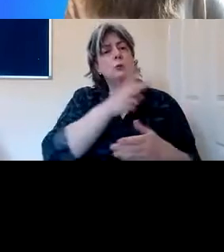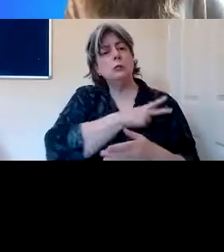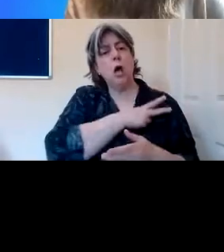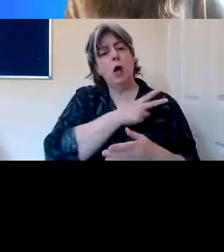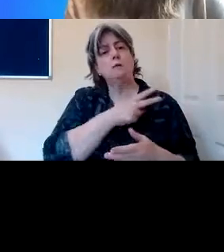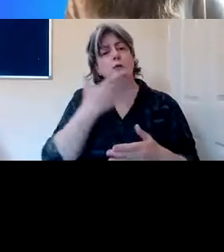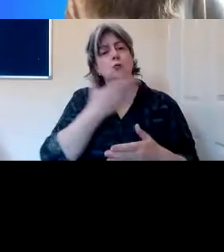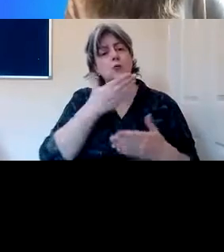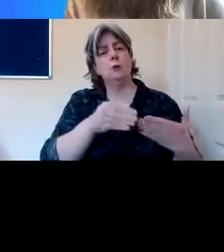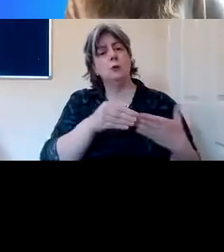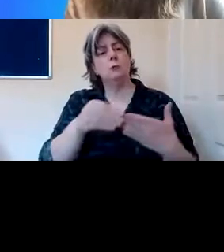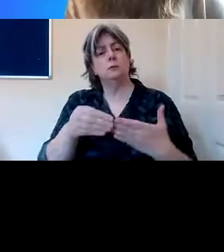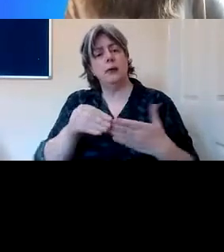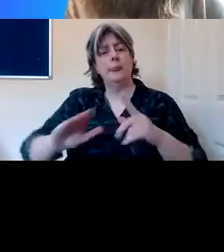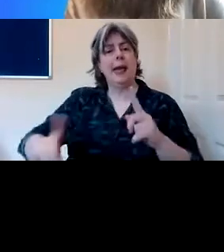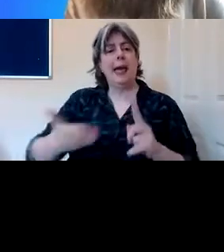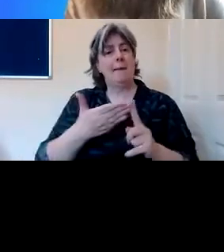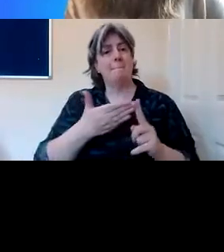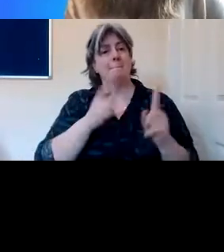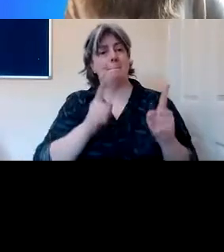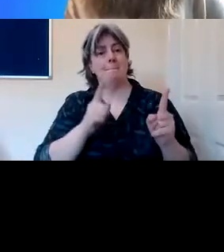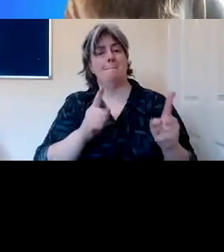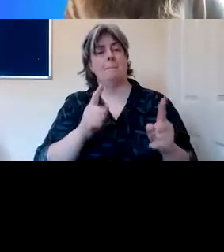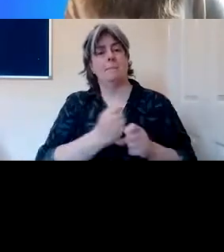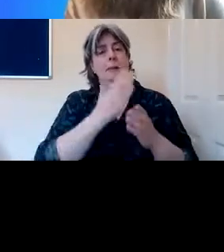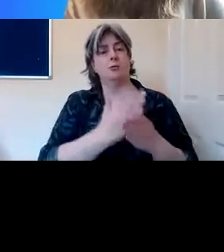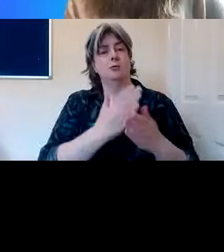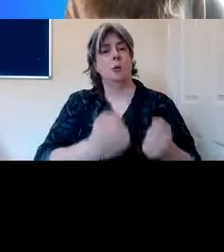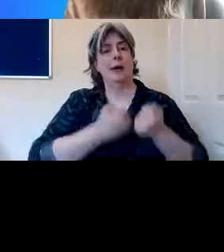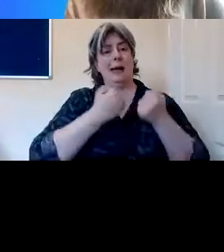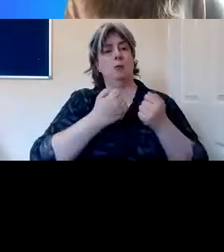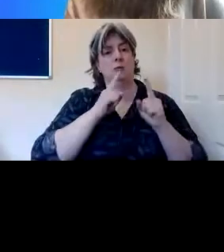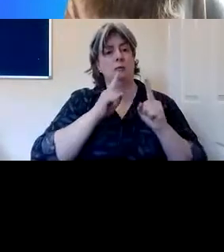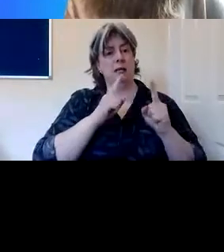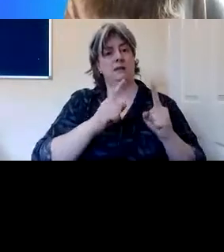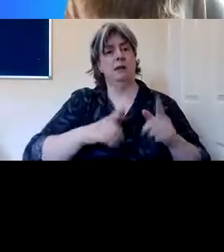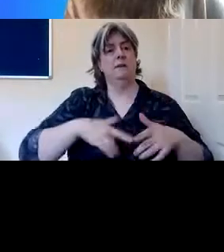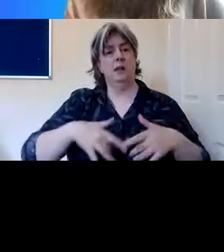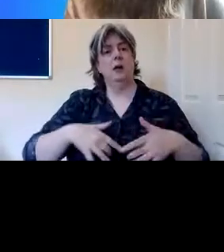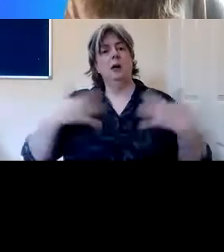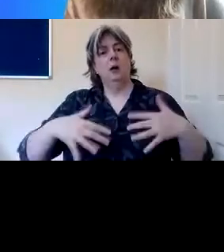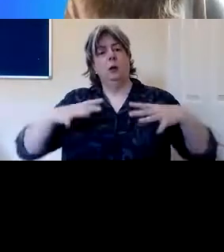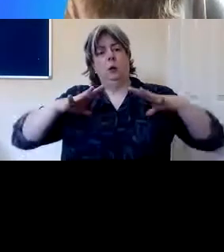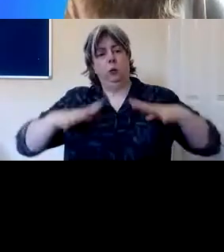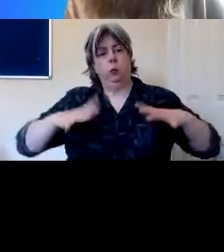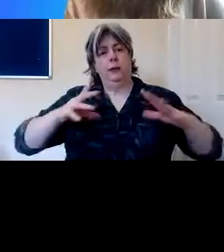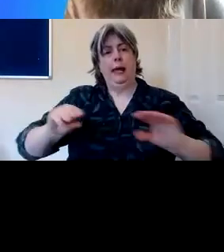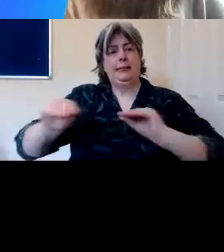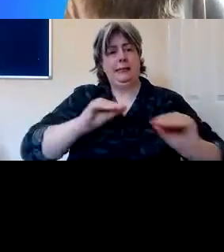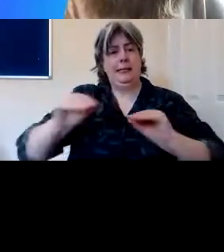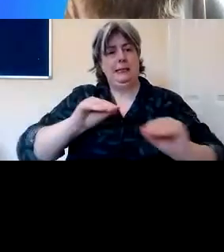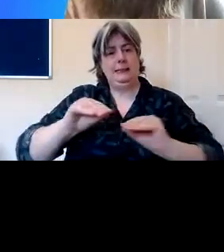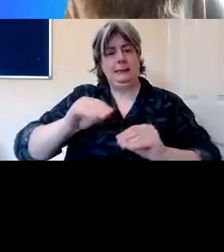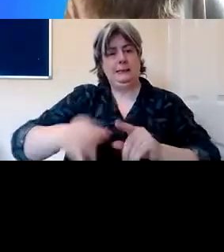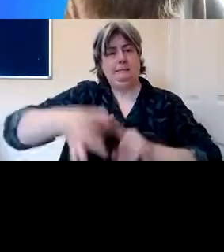the intention is absolutely that that's what it is. It's to set our teachers free to teach and to upskill our students. But if that's done in a